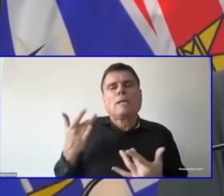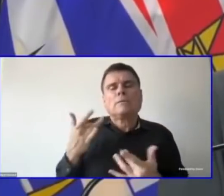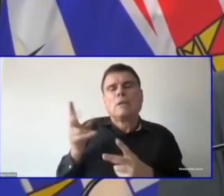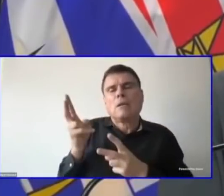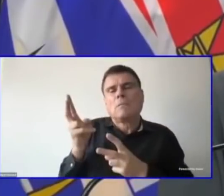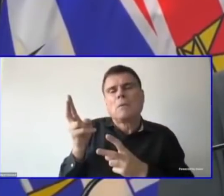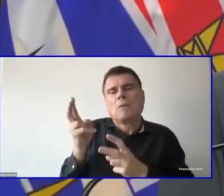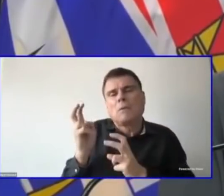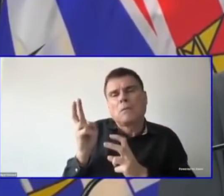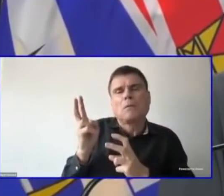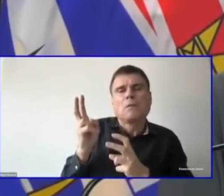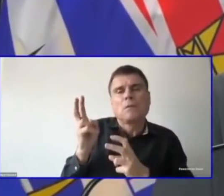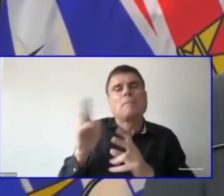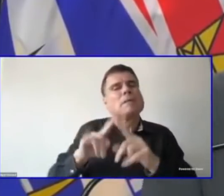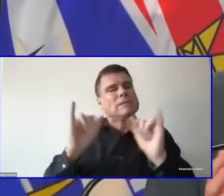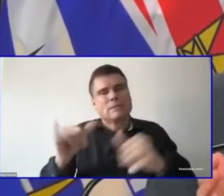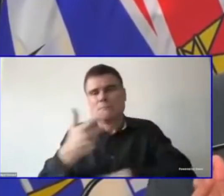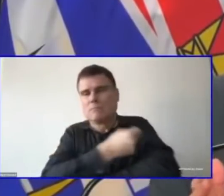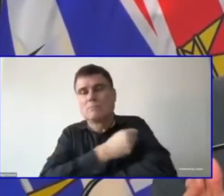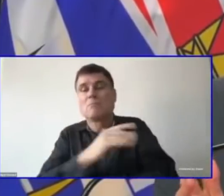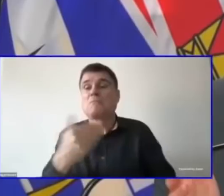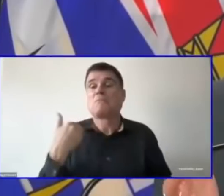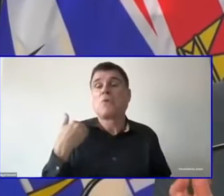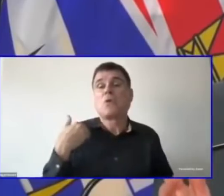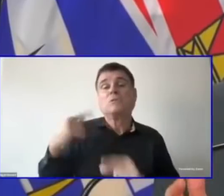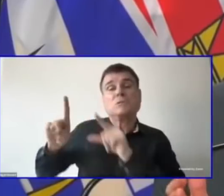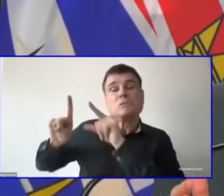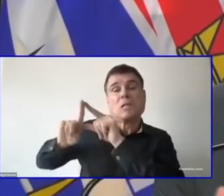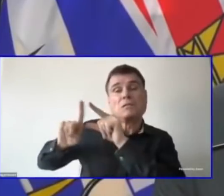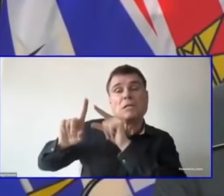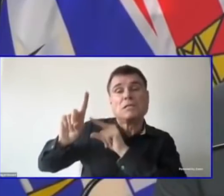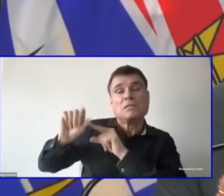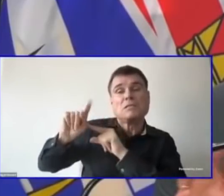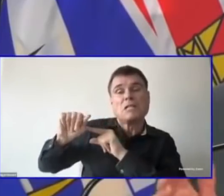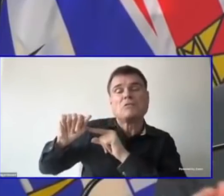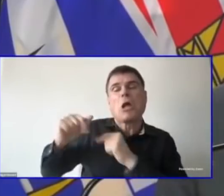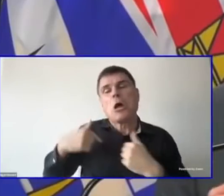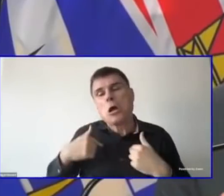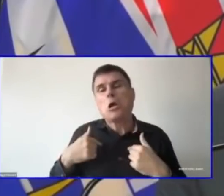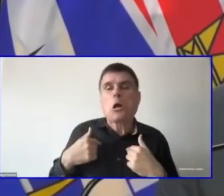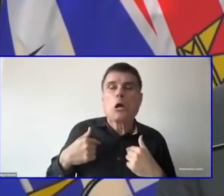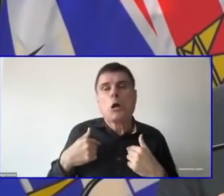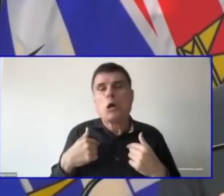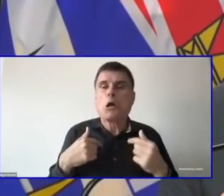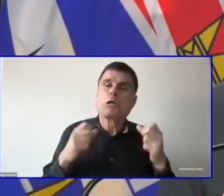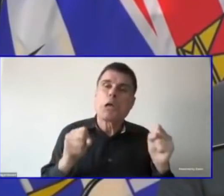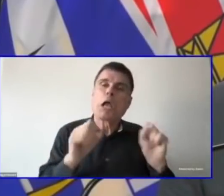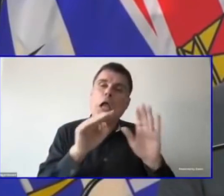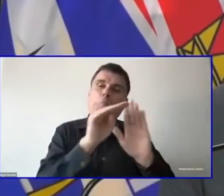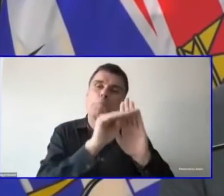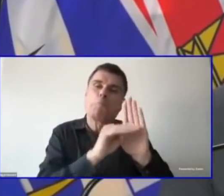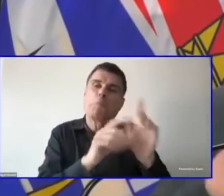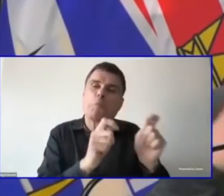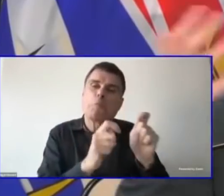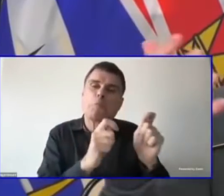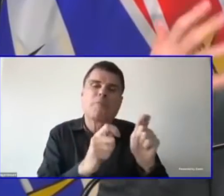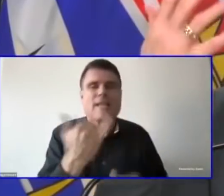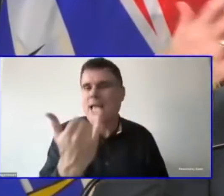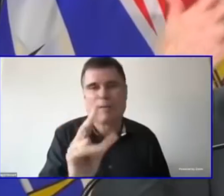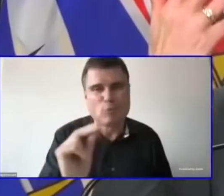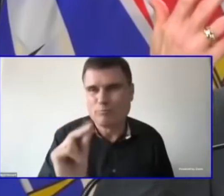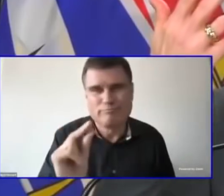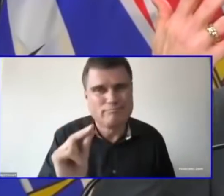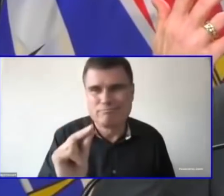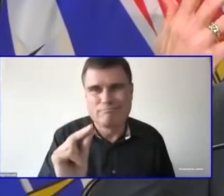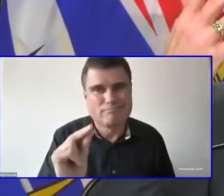concerned about that we could do with Delta are not necessarily working anymore. So we have to be that much more careful right now. And I talk